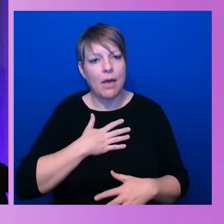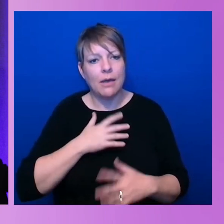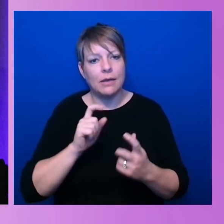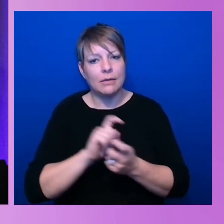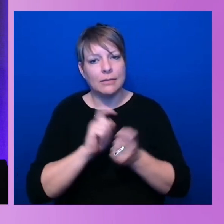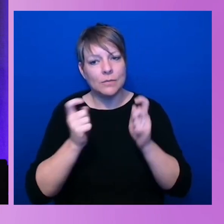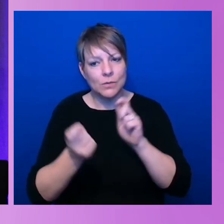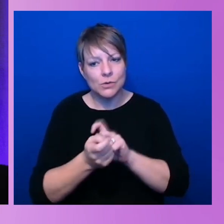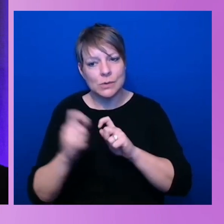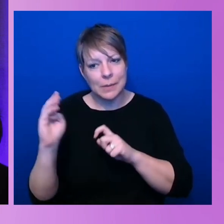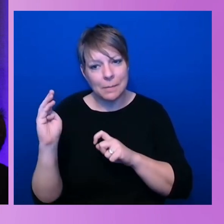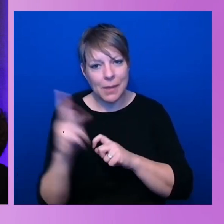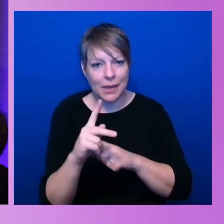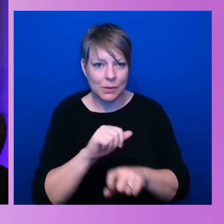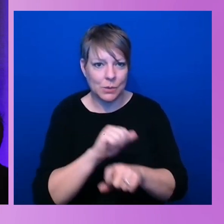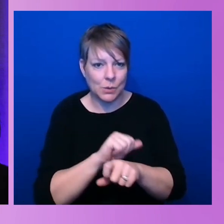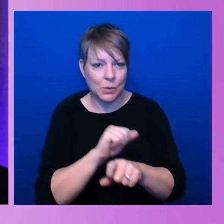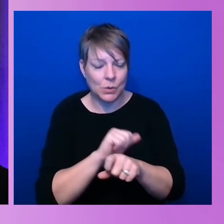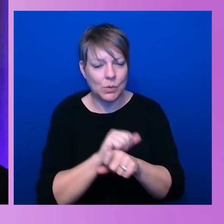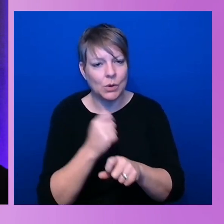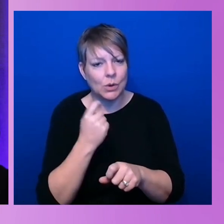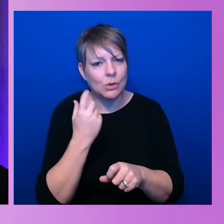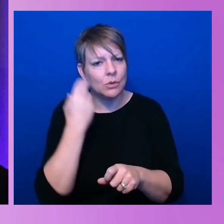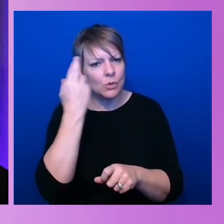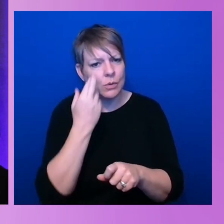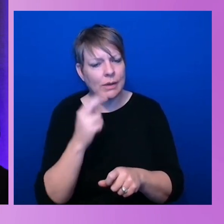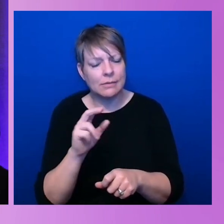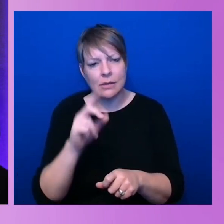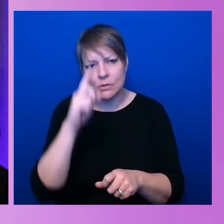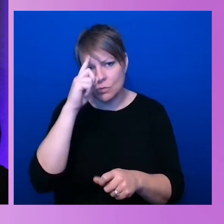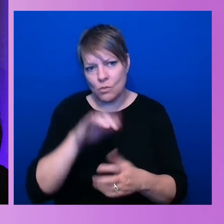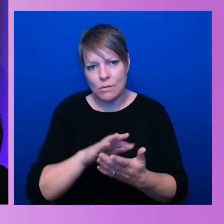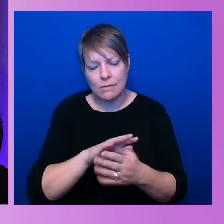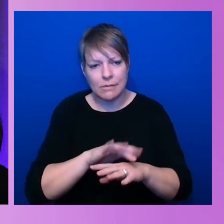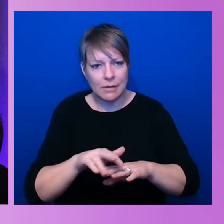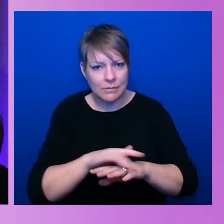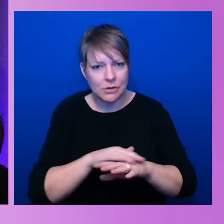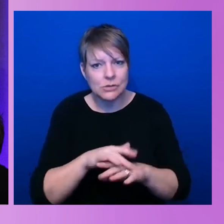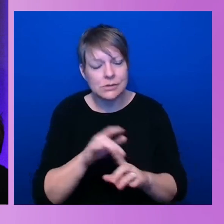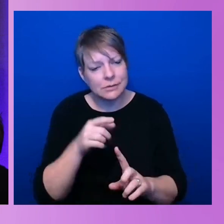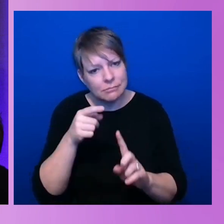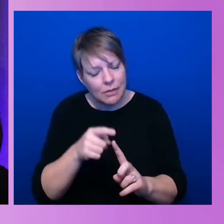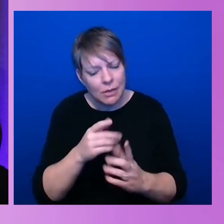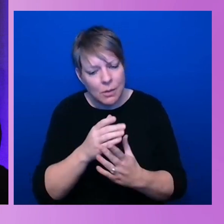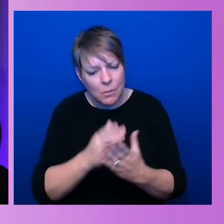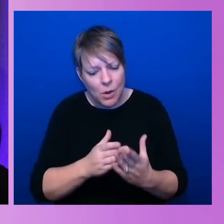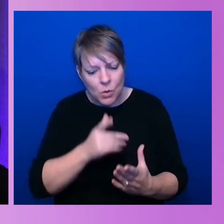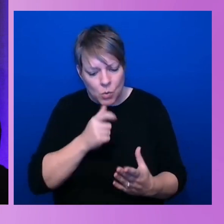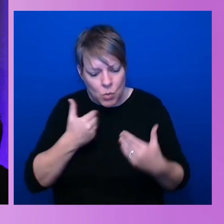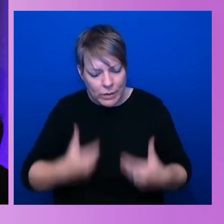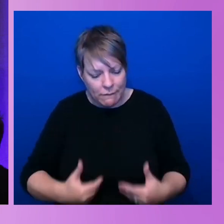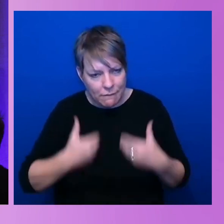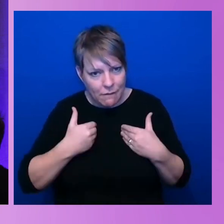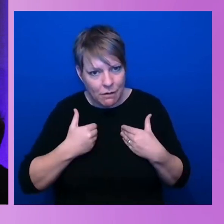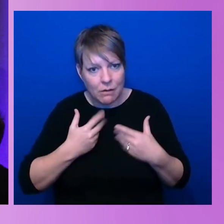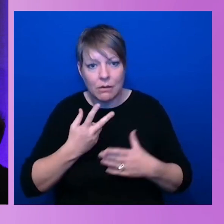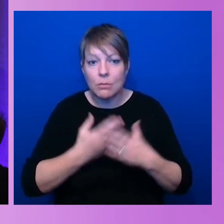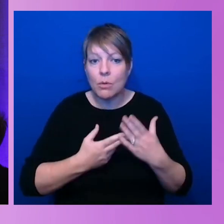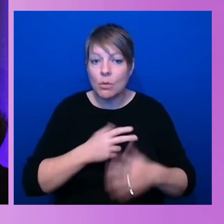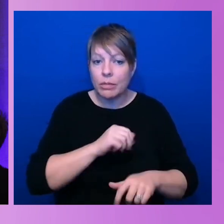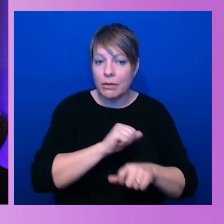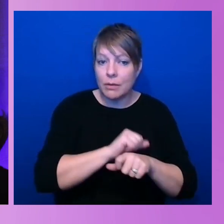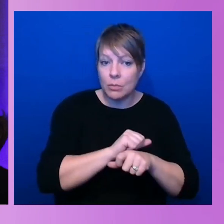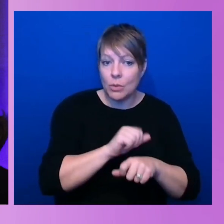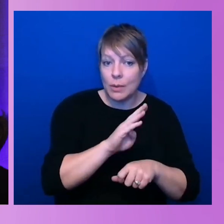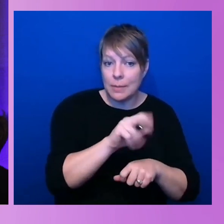which is realizing that neurodiversity is a significant part of who we are, both our employee base and our customers.